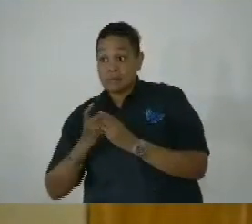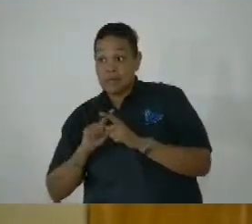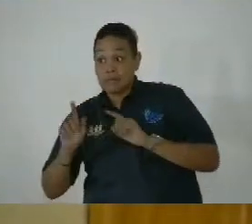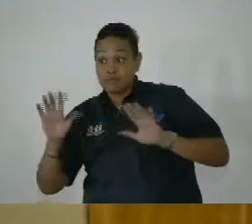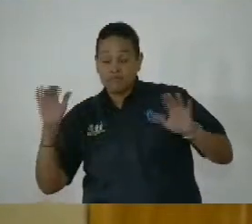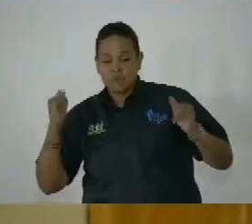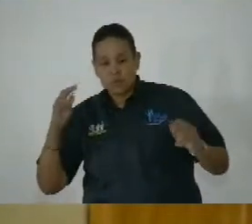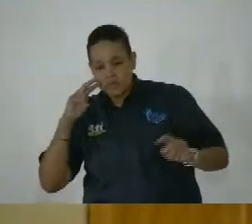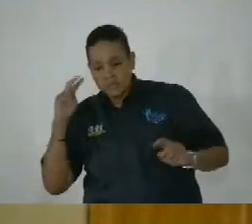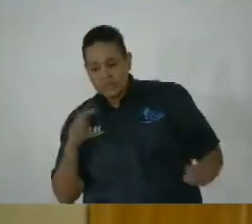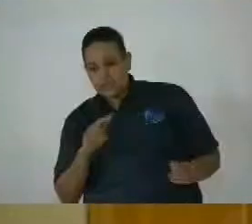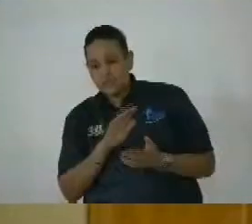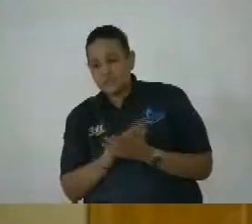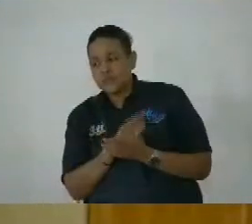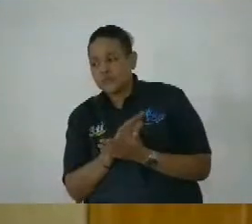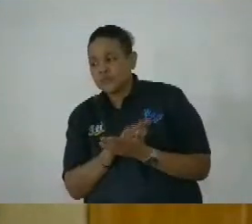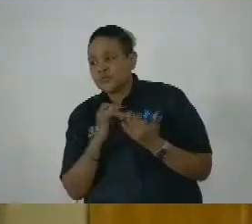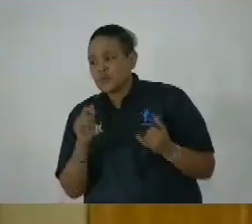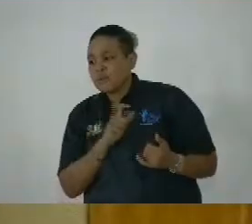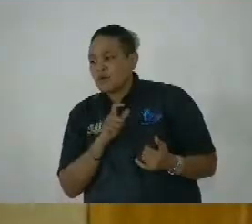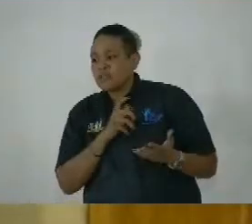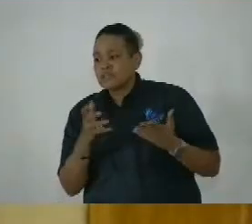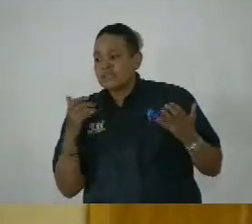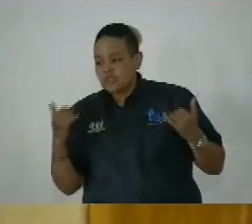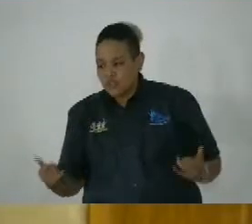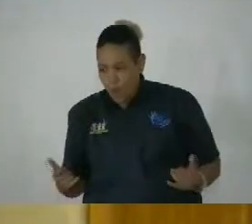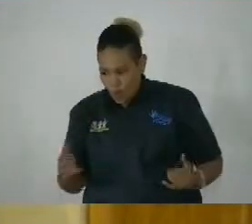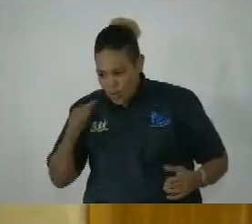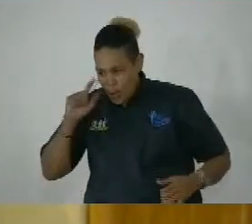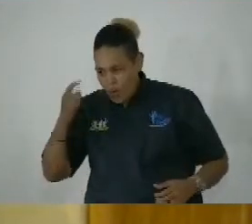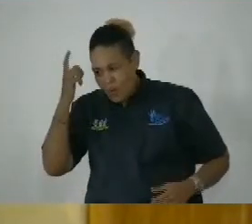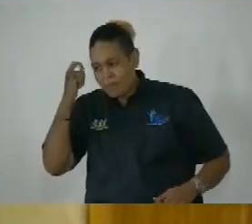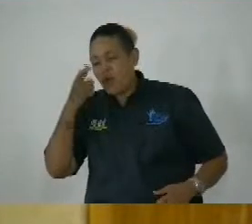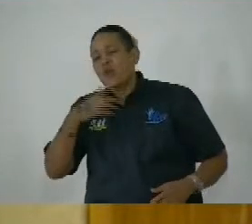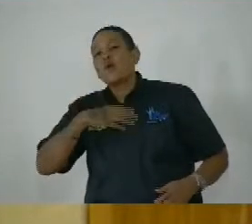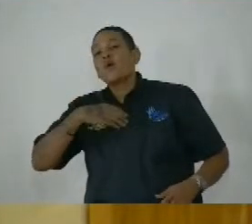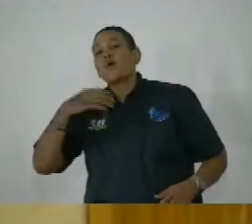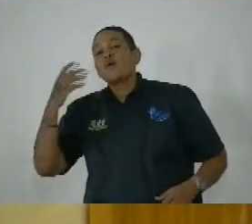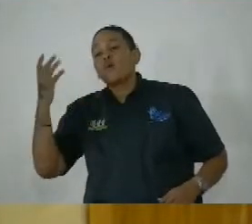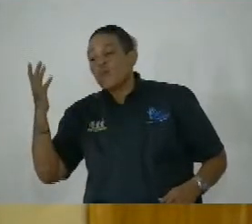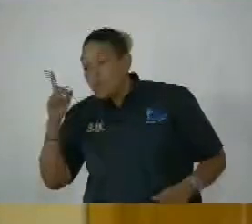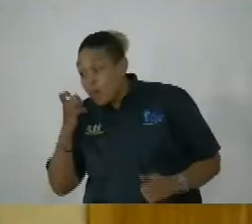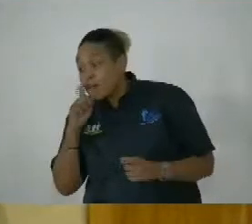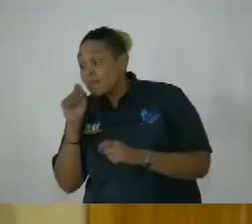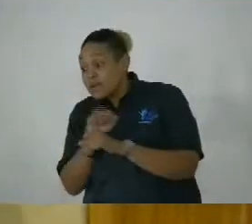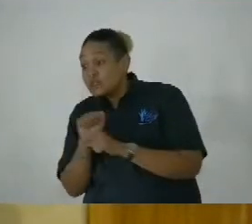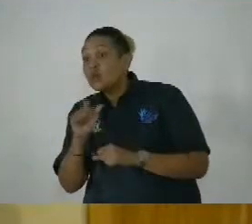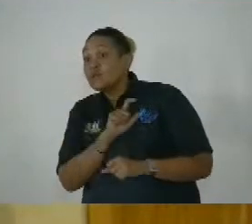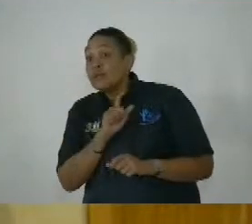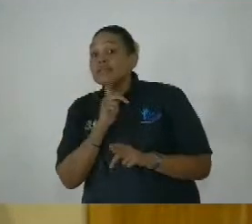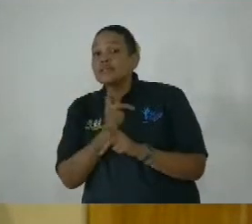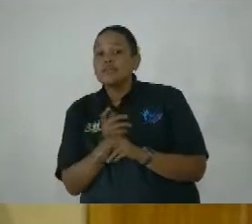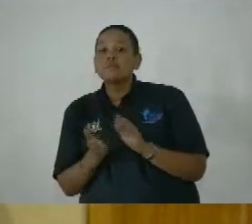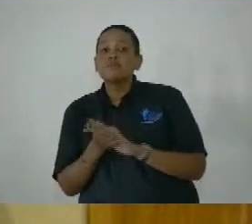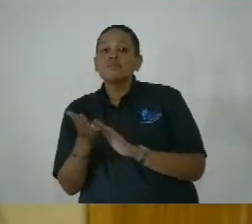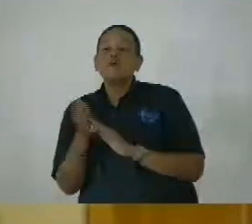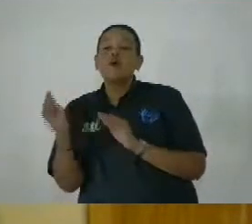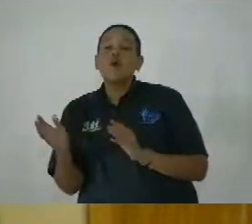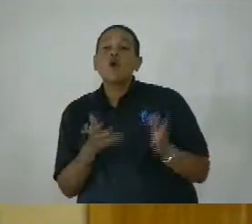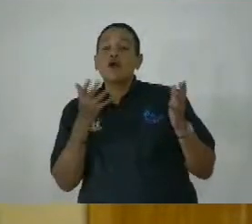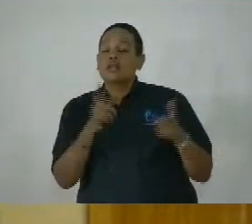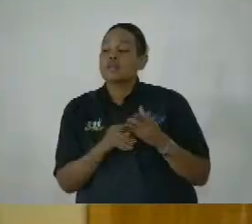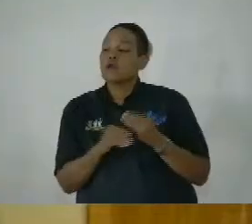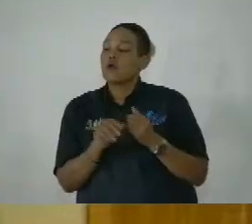seen. Schools are asking for police officers now, not just because they are violent, but they want the police to ensure they maintain the order in there. And we work